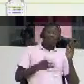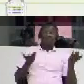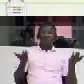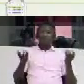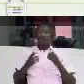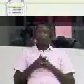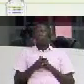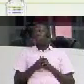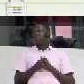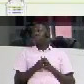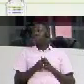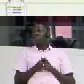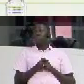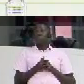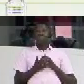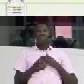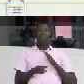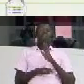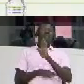window. Later,